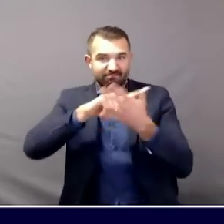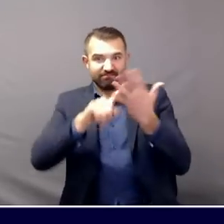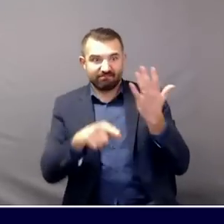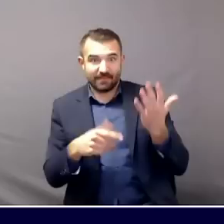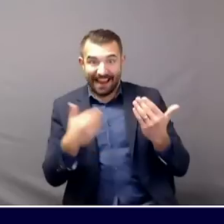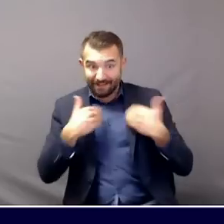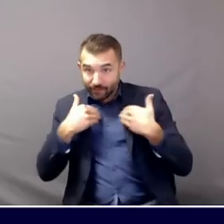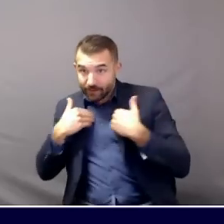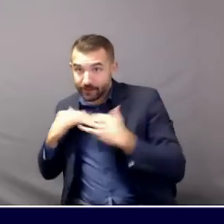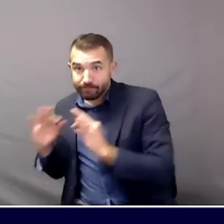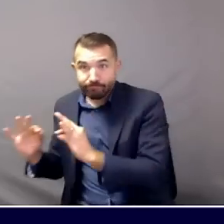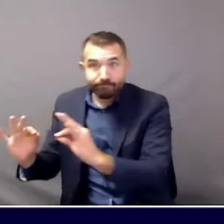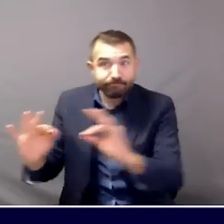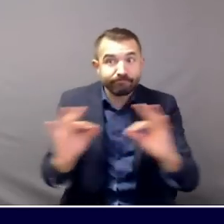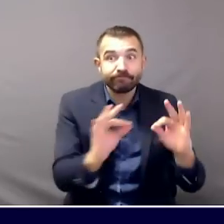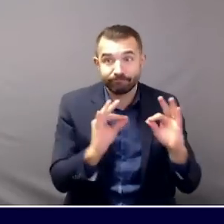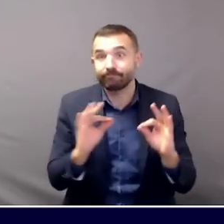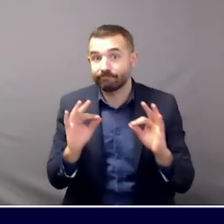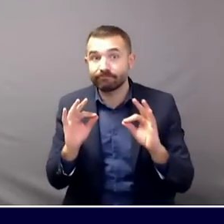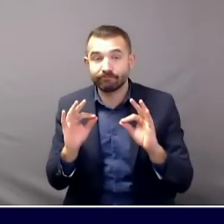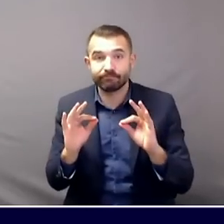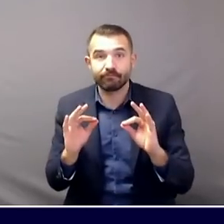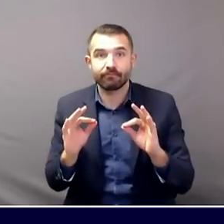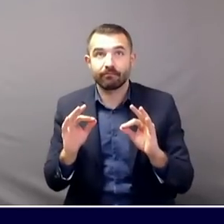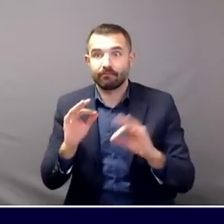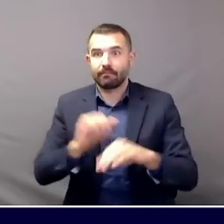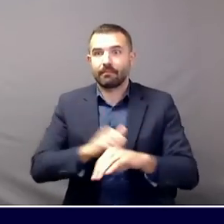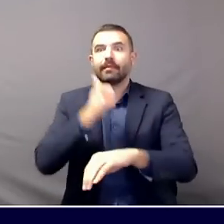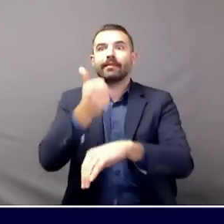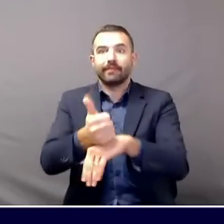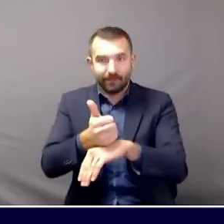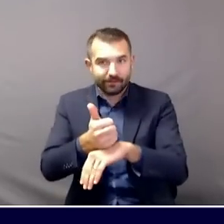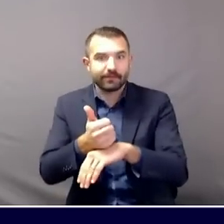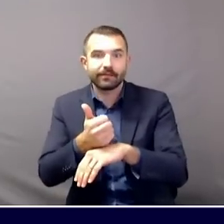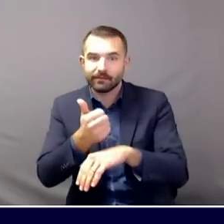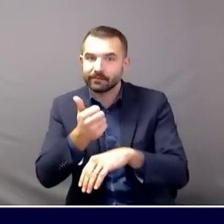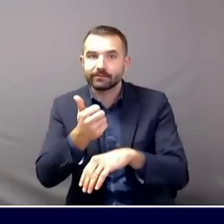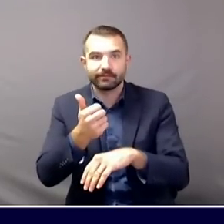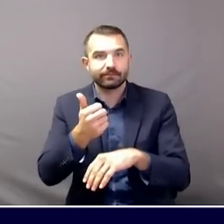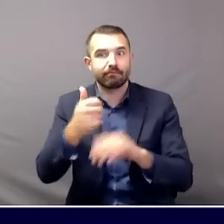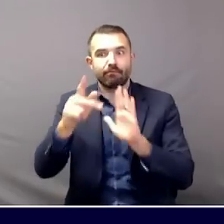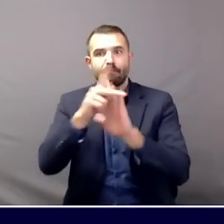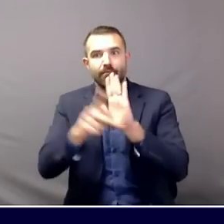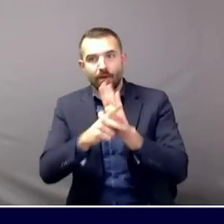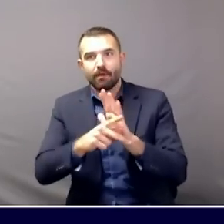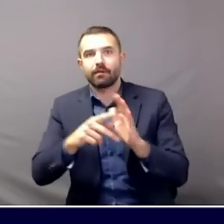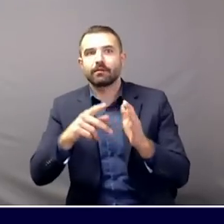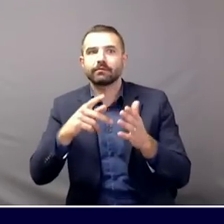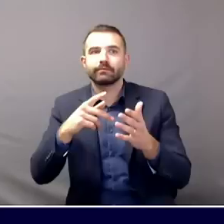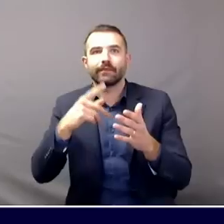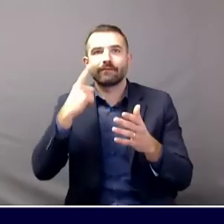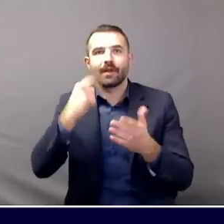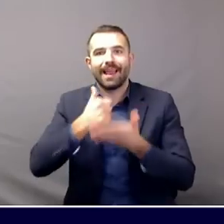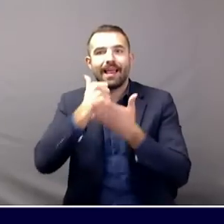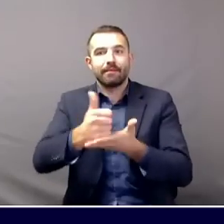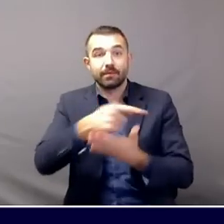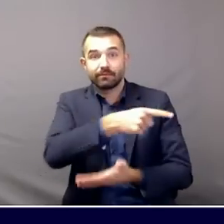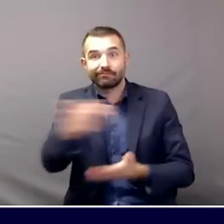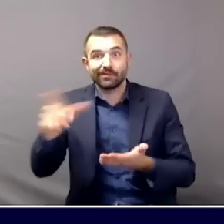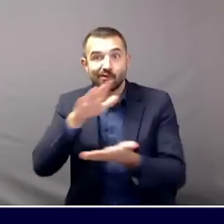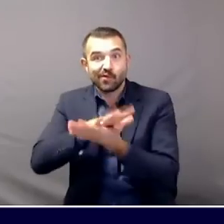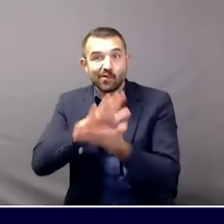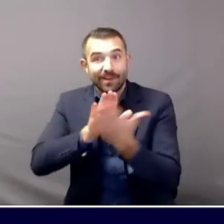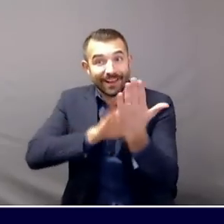PPE. We've put in place safeguards to reopen our schools and businesses, and with promising news almost daily on